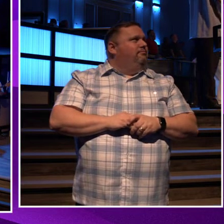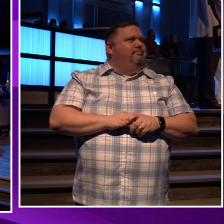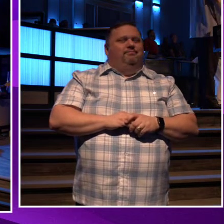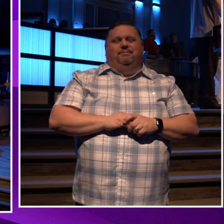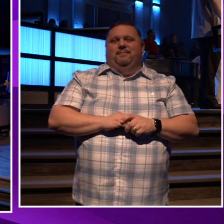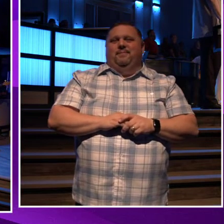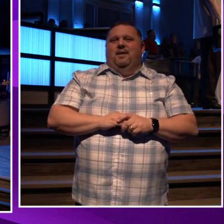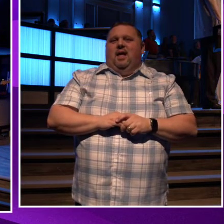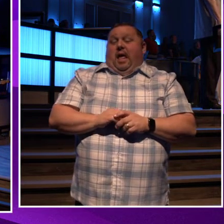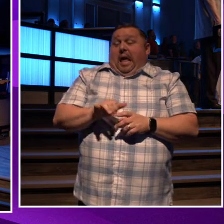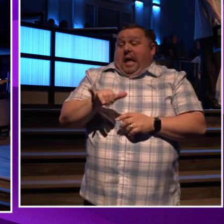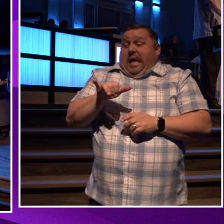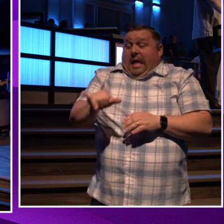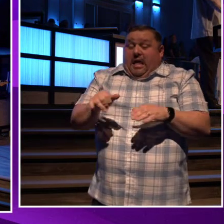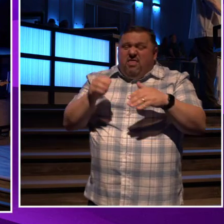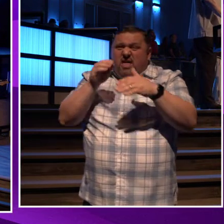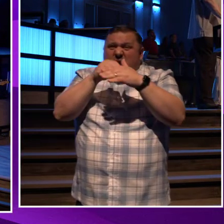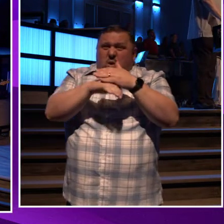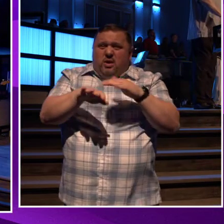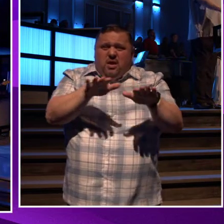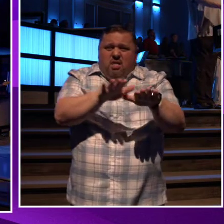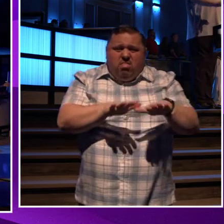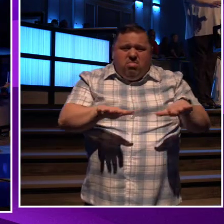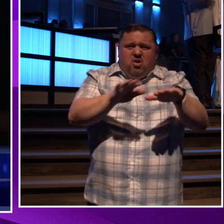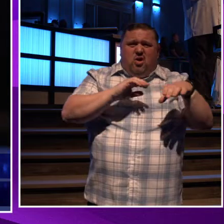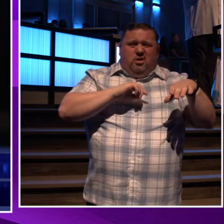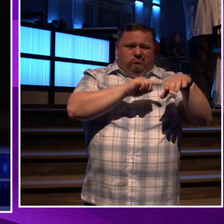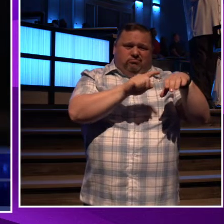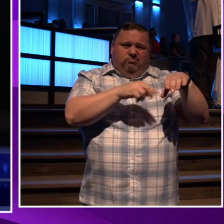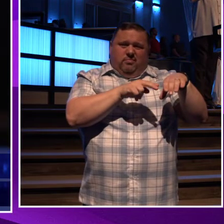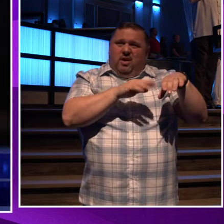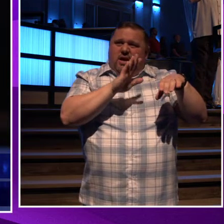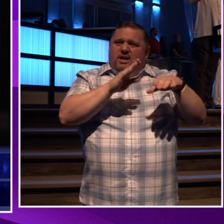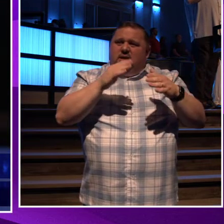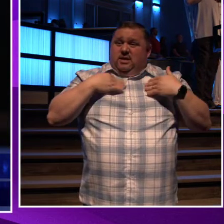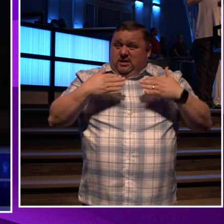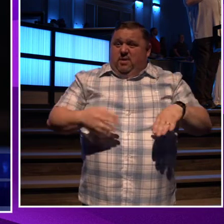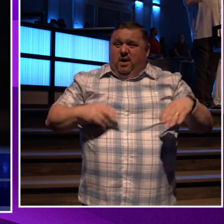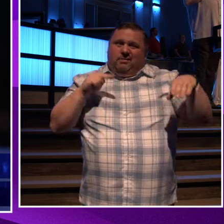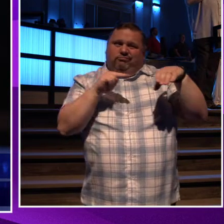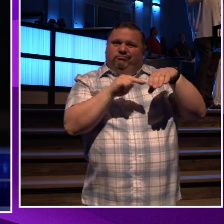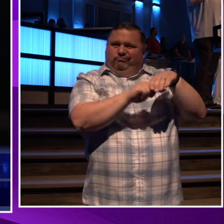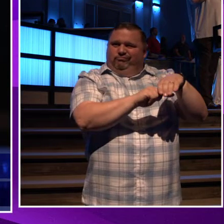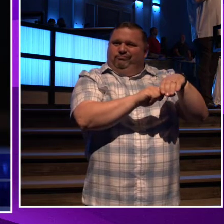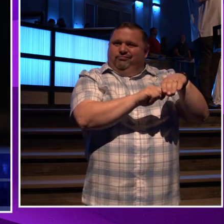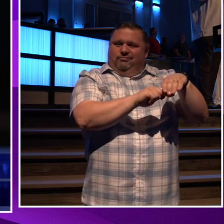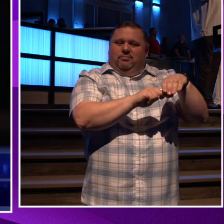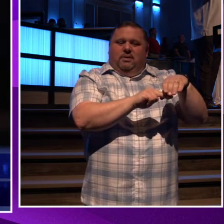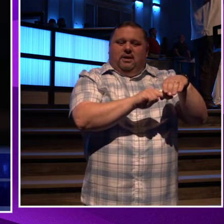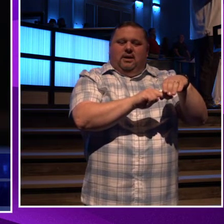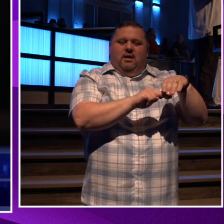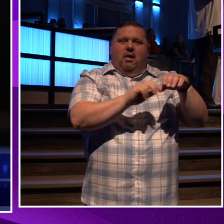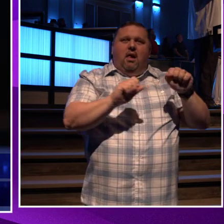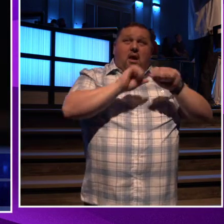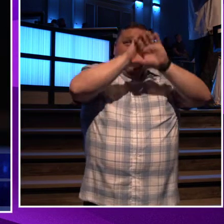the best news. There in the ground his body lay.